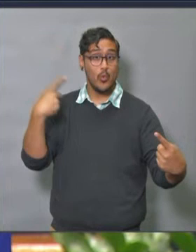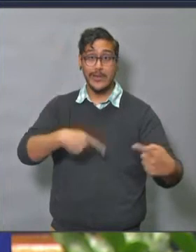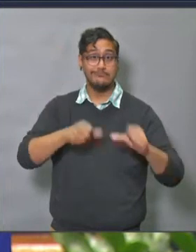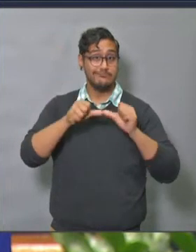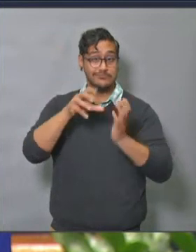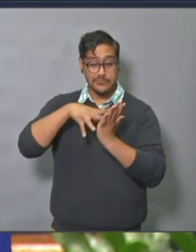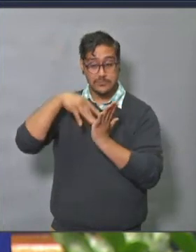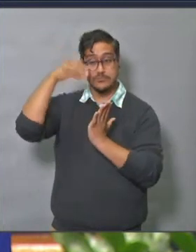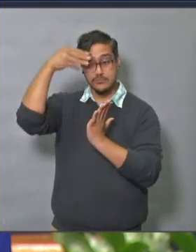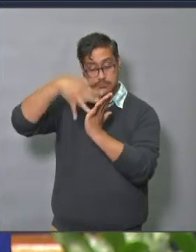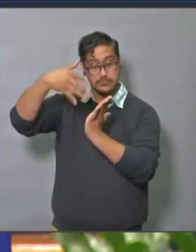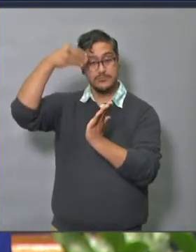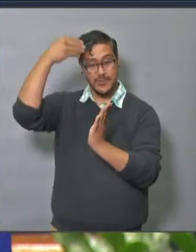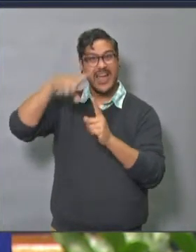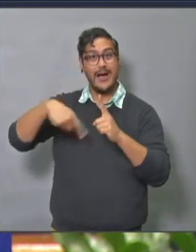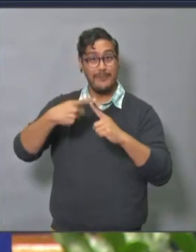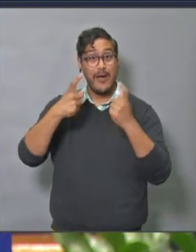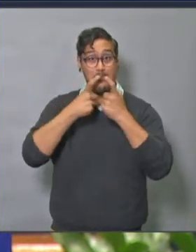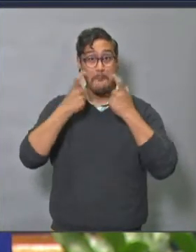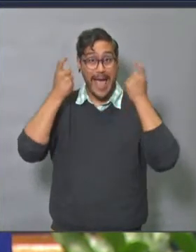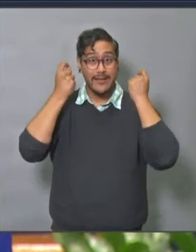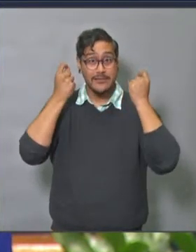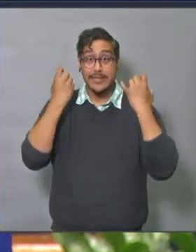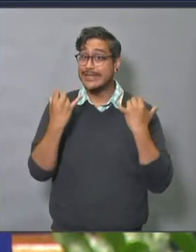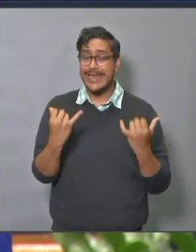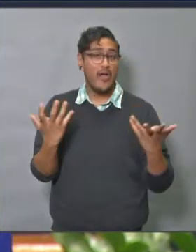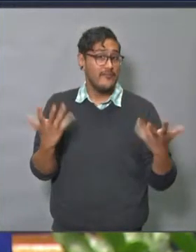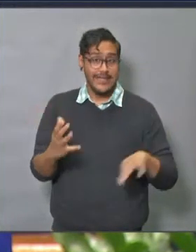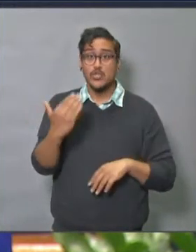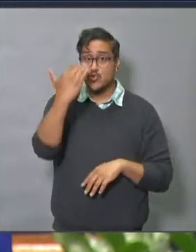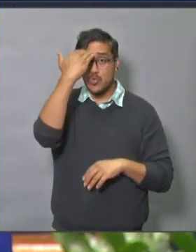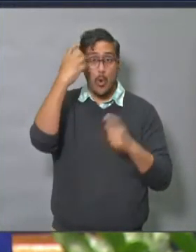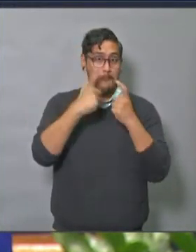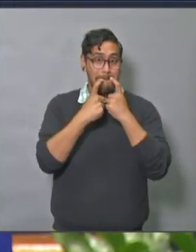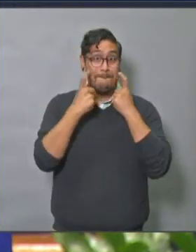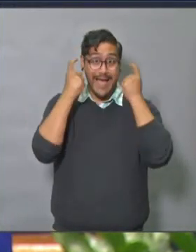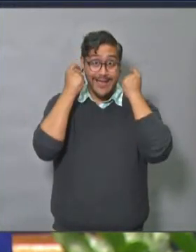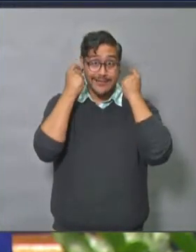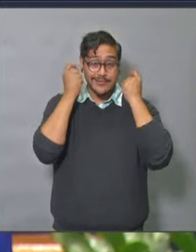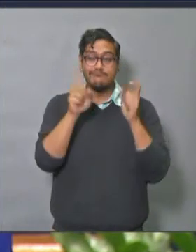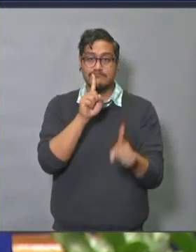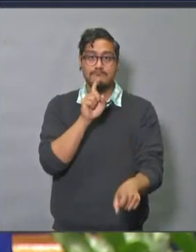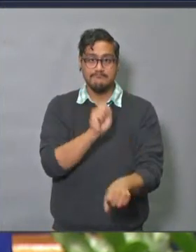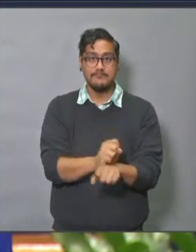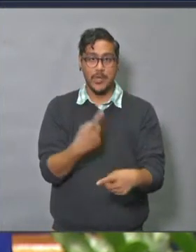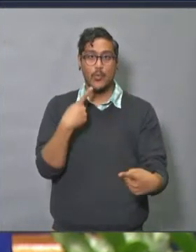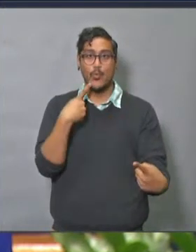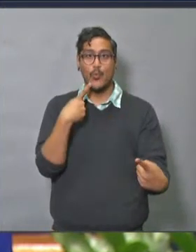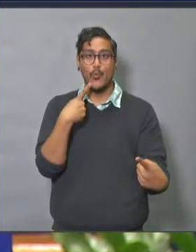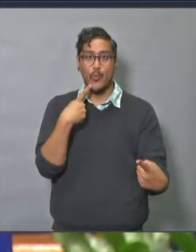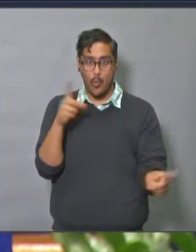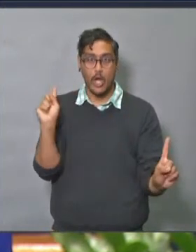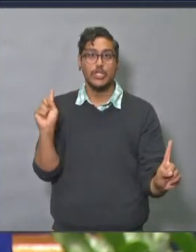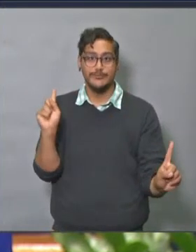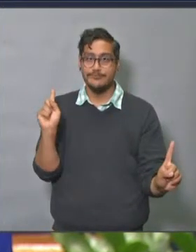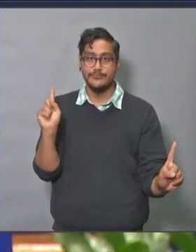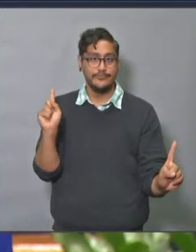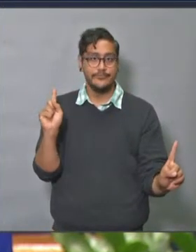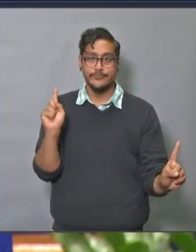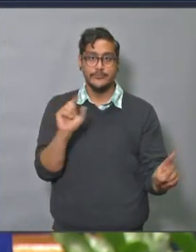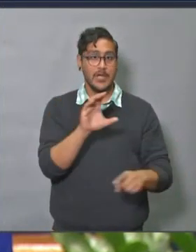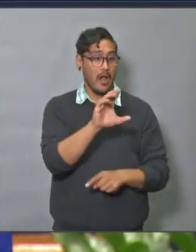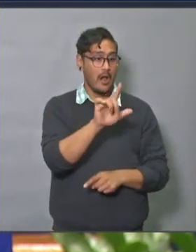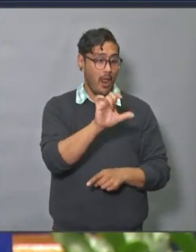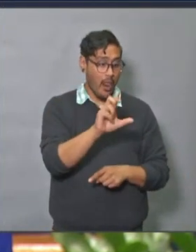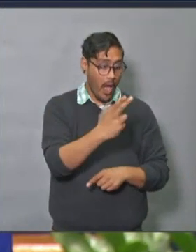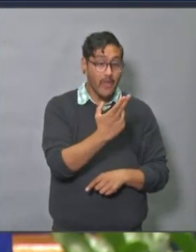masks make a huge difference. There's more than enough evidence to date now that shows that masking up with cloth face